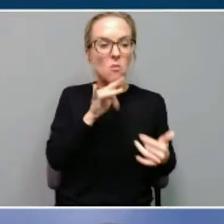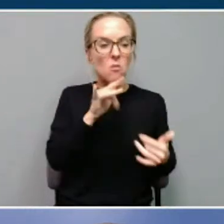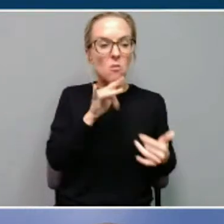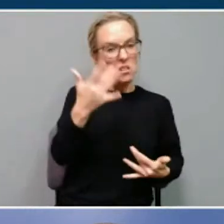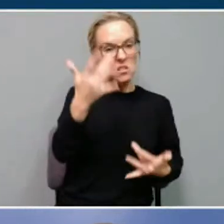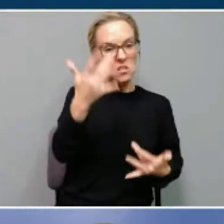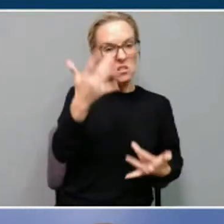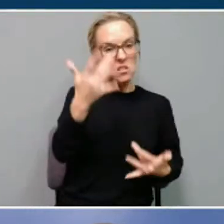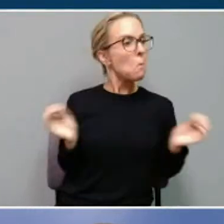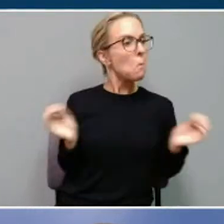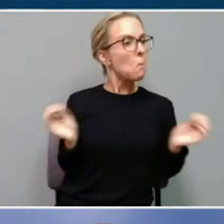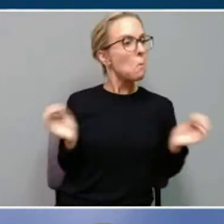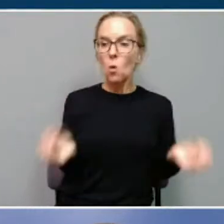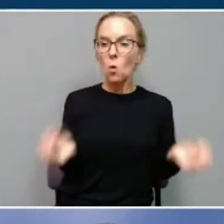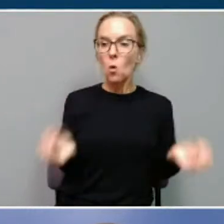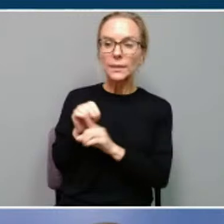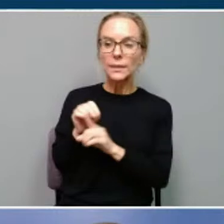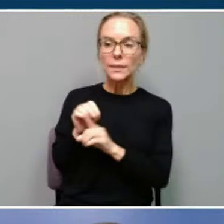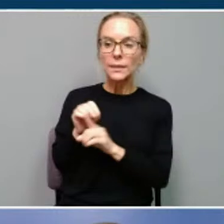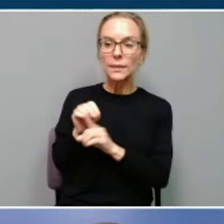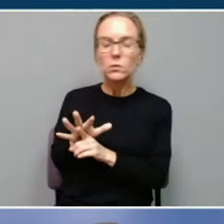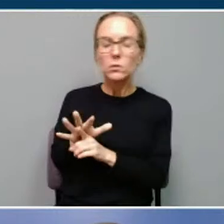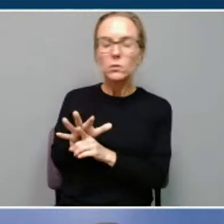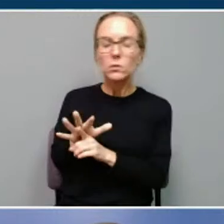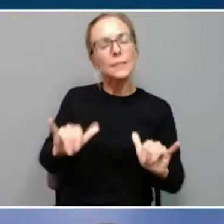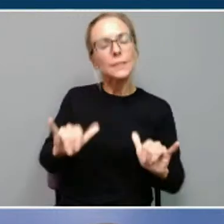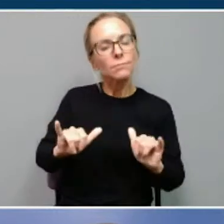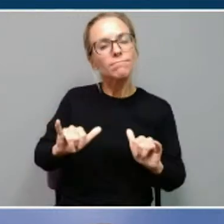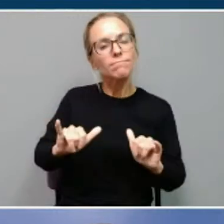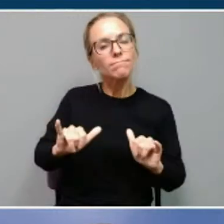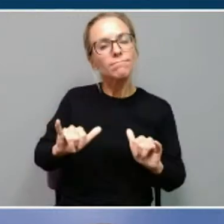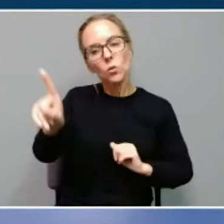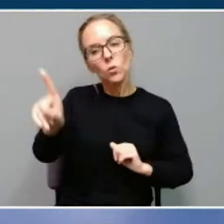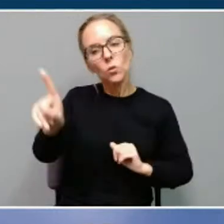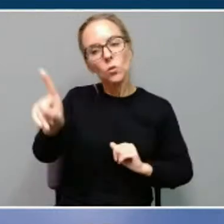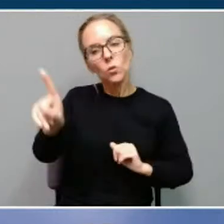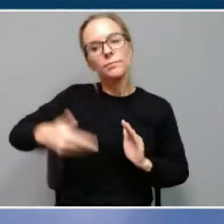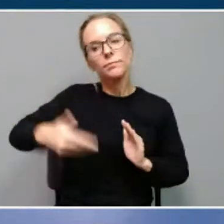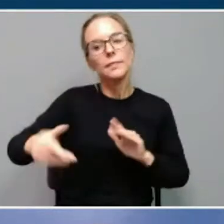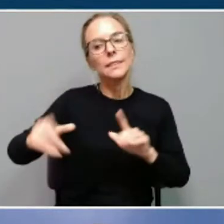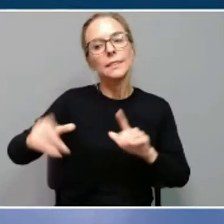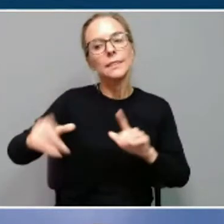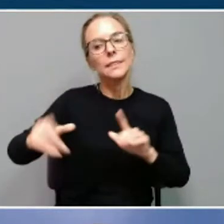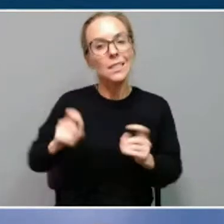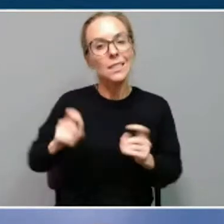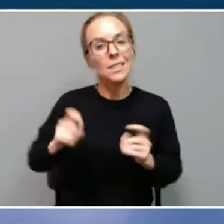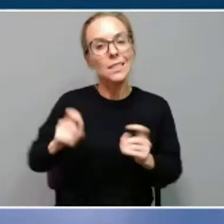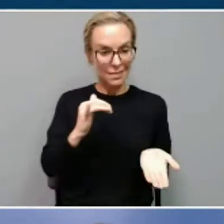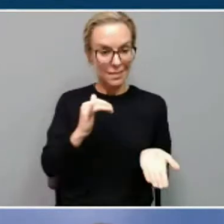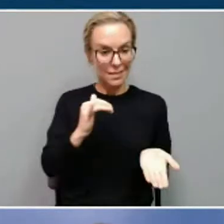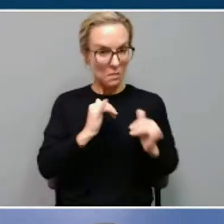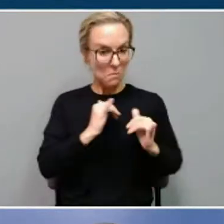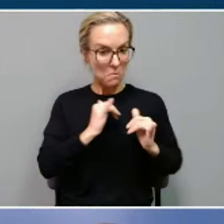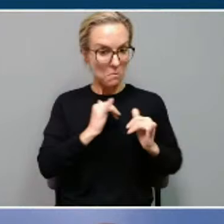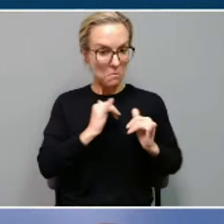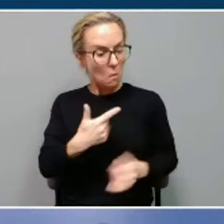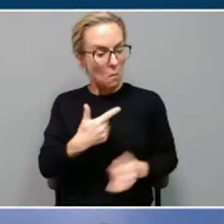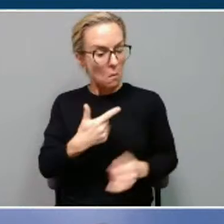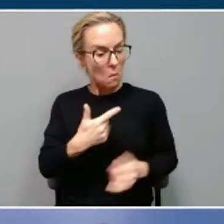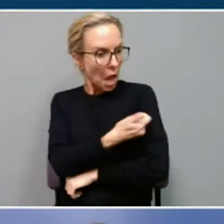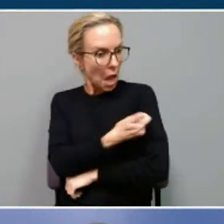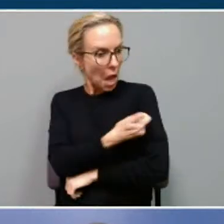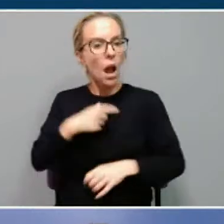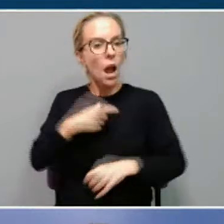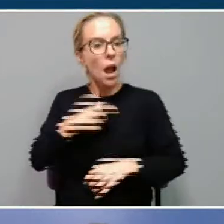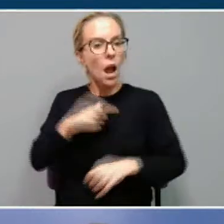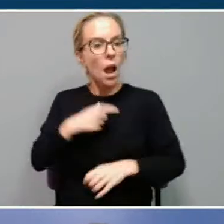had exposure, you ought to be tested regularly at this point, because if you're like me and you're vaccinated, you could be carrying this thing and